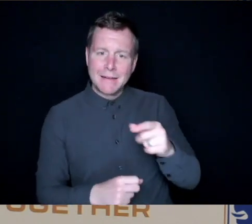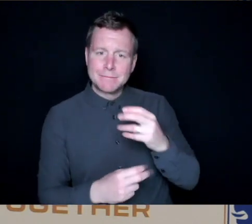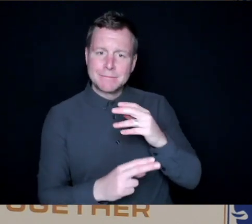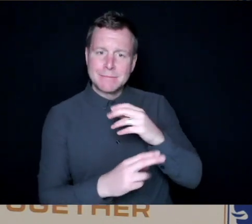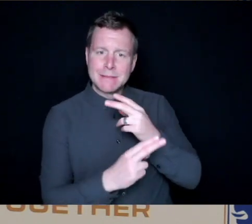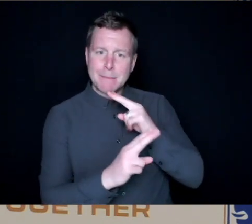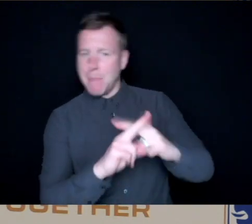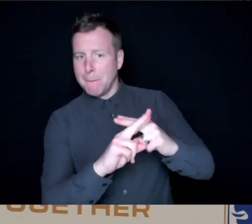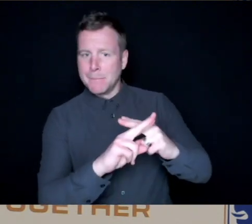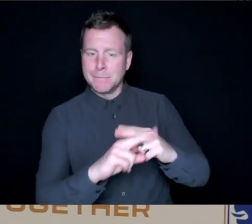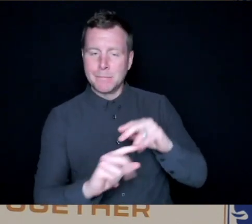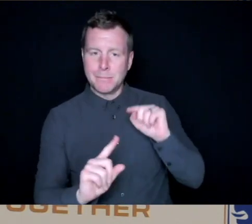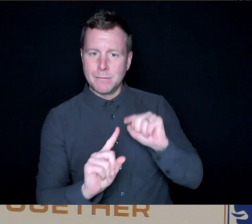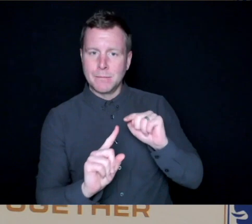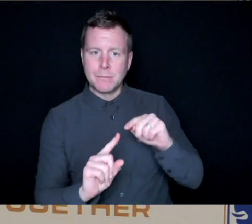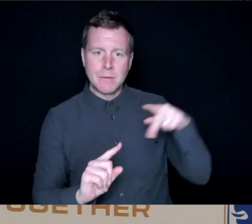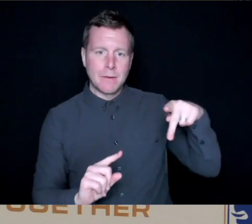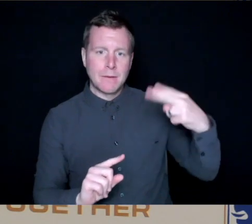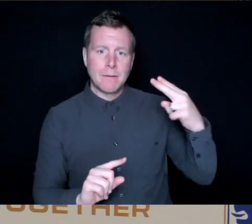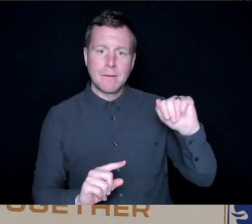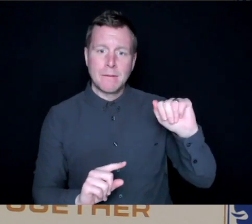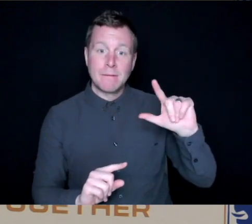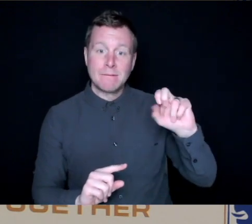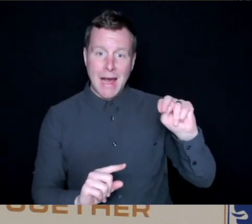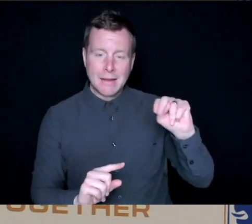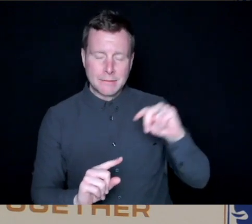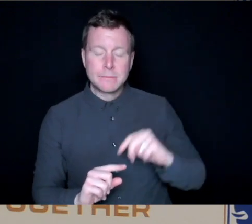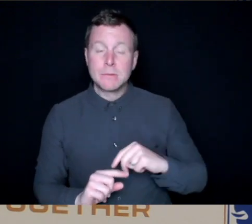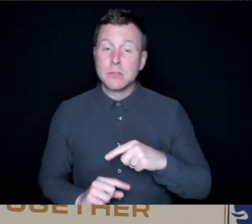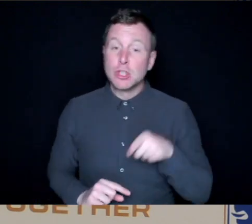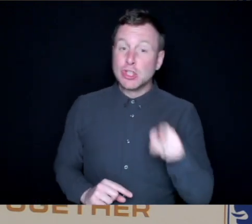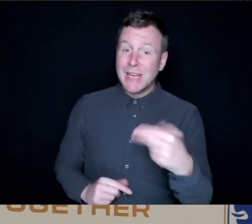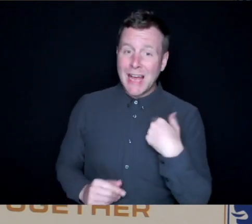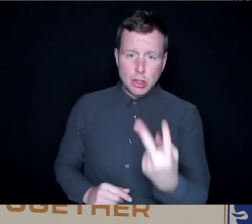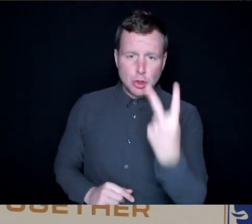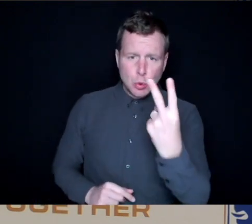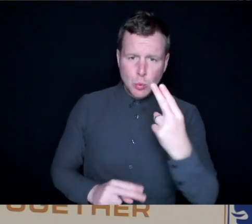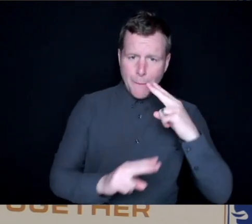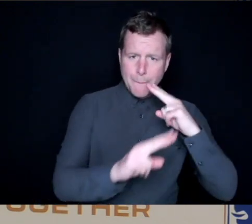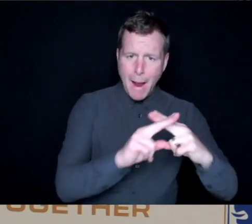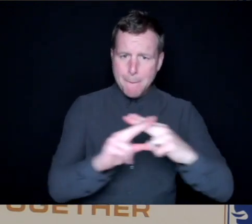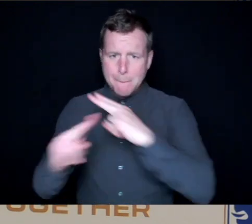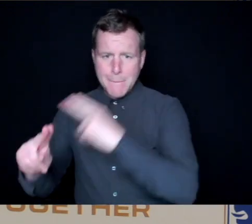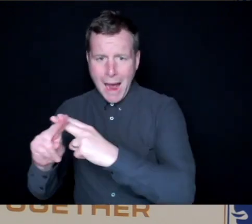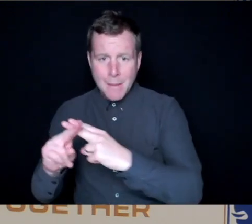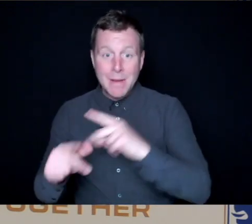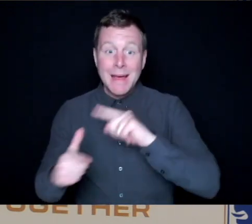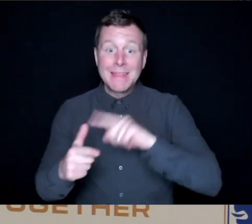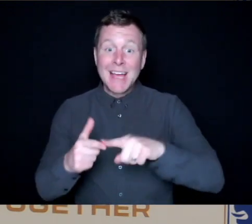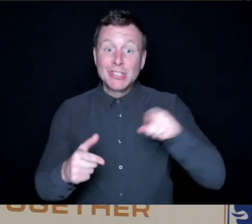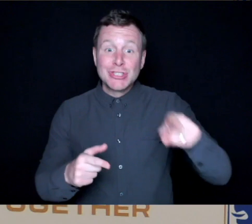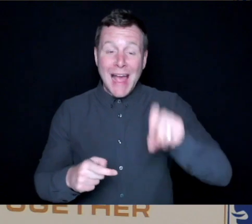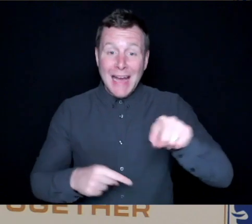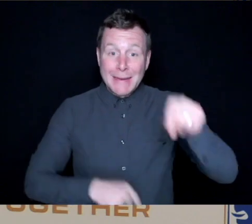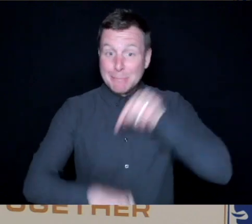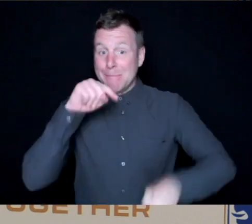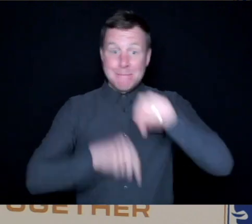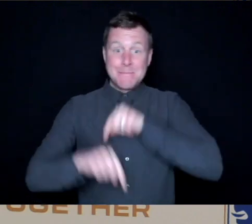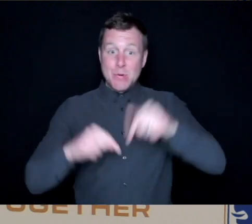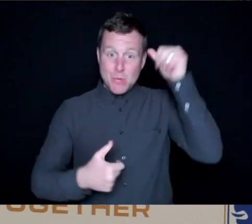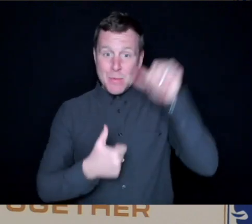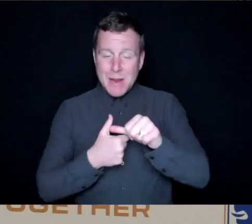save? Yeah, I feel like Fowler made 2 big saves. One where she had to then scramble back onto the line, and then